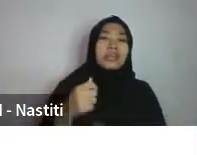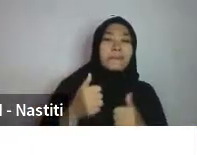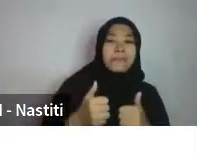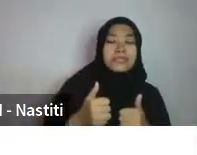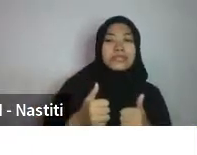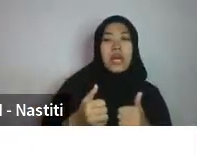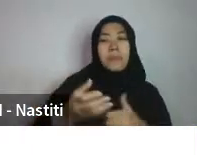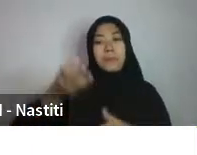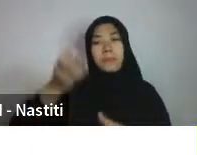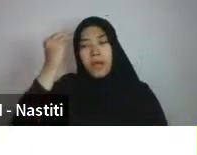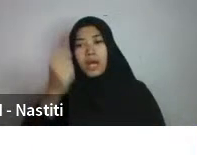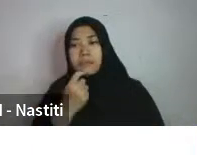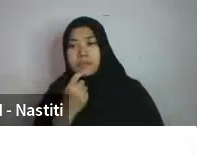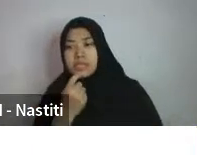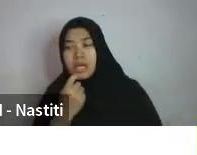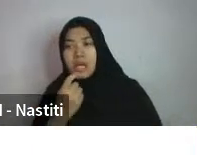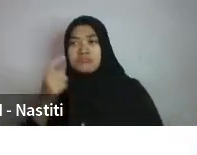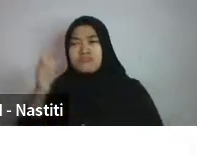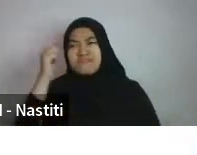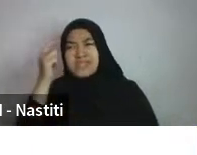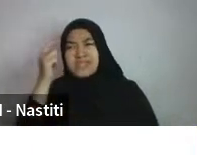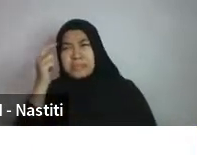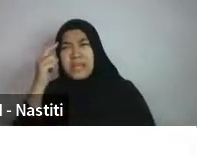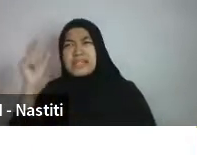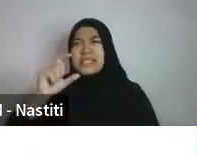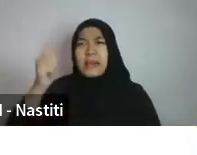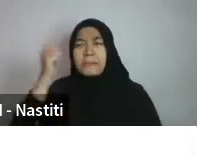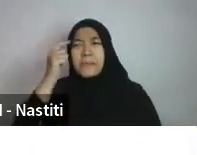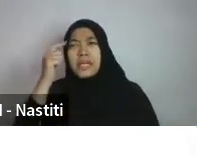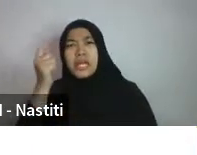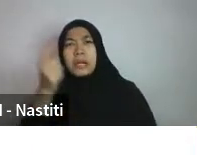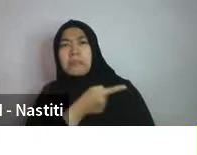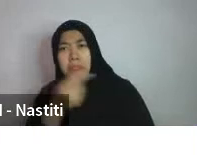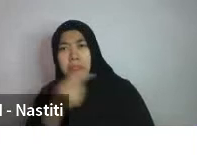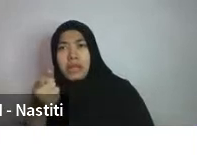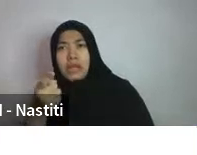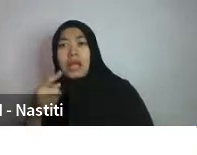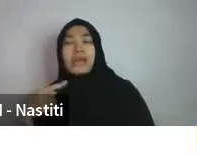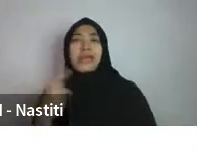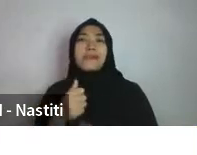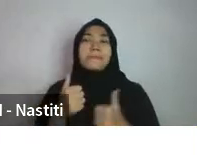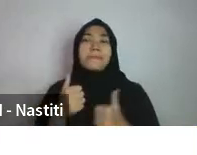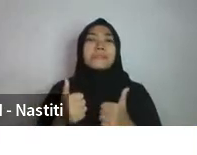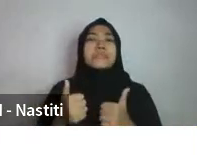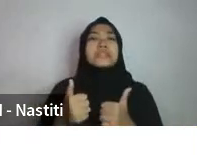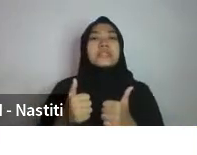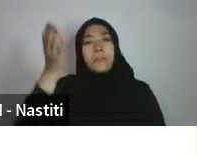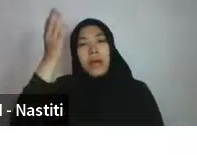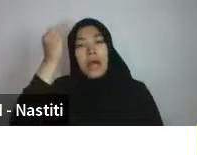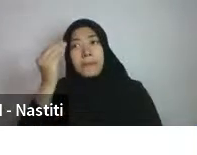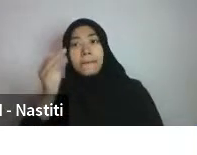are very small and very easy. And it really gets down to things like concrete instructions.